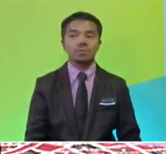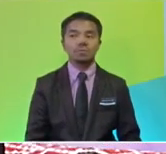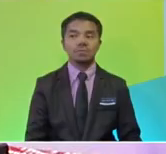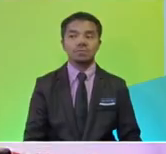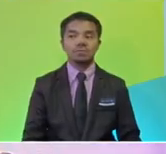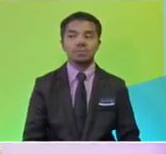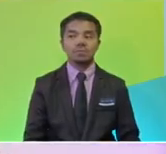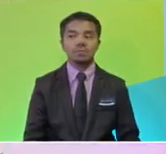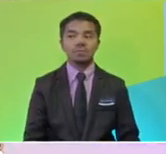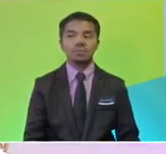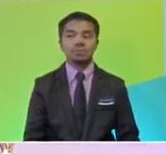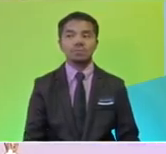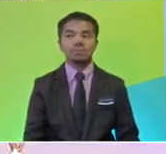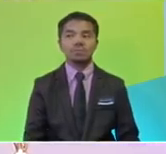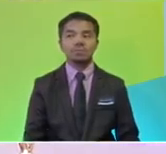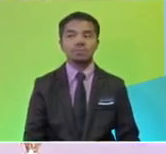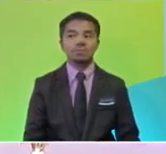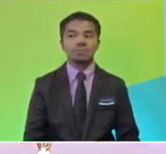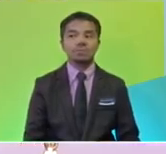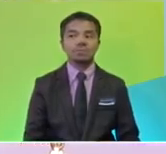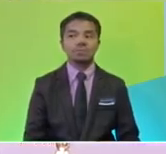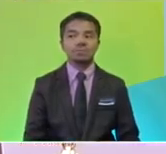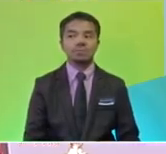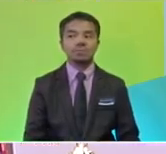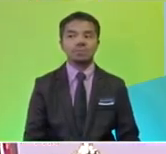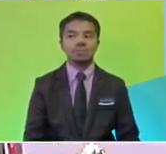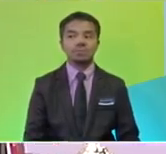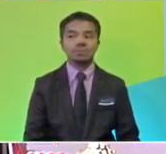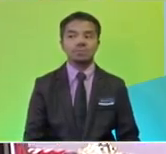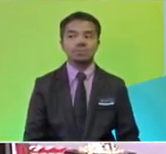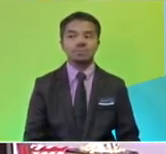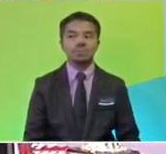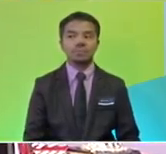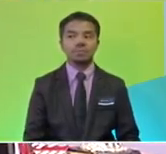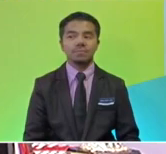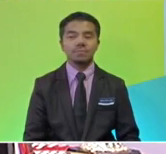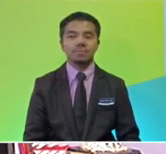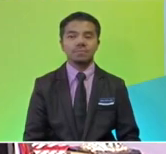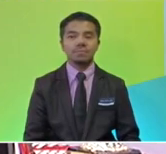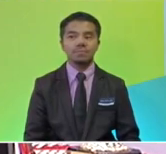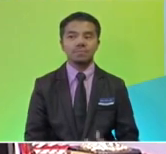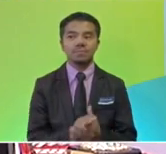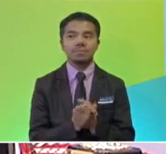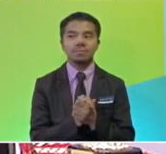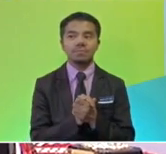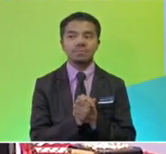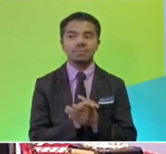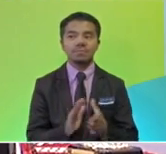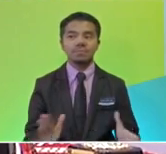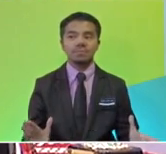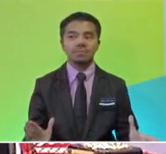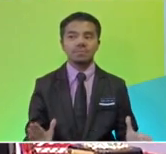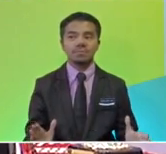Alright, adding another trophy to my collection. Nice. Hi everyone, welcome to Slot Tahap 2 only